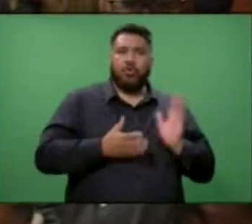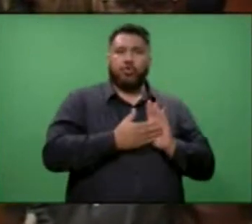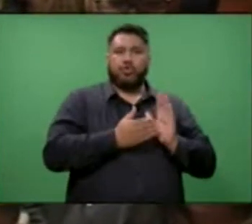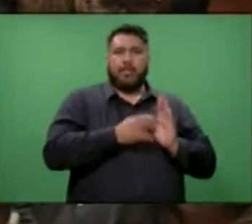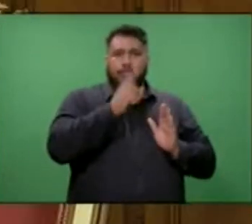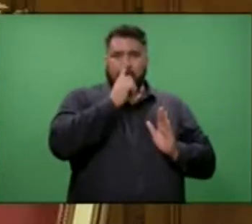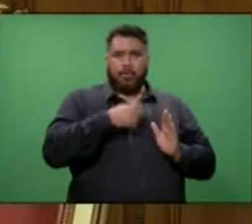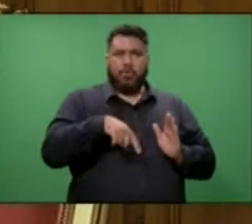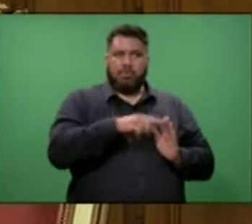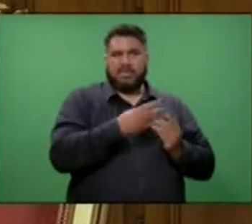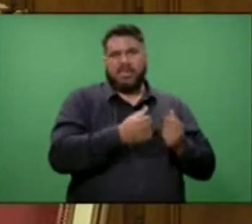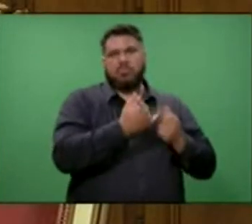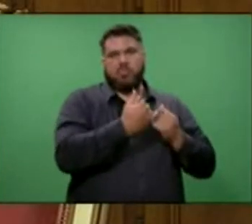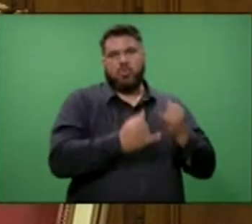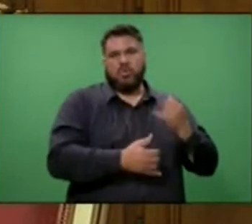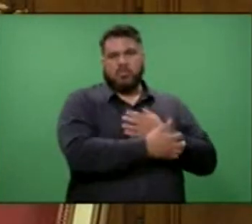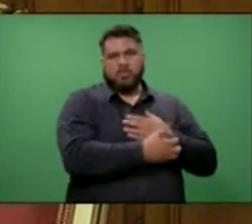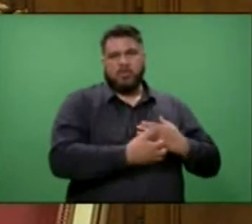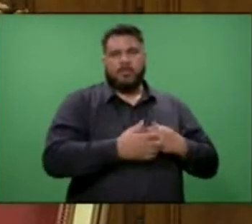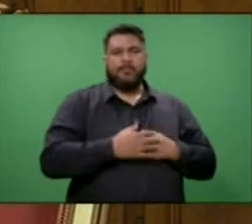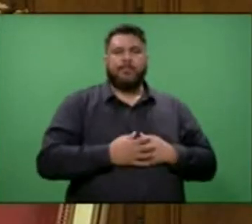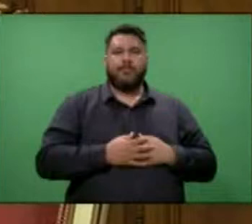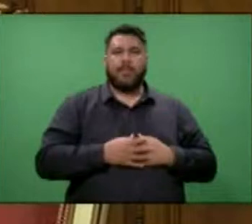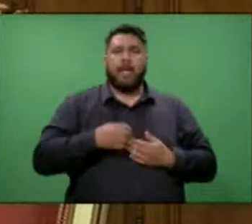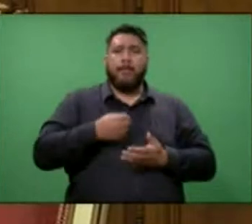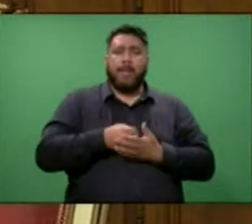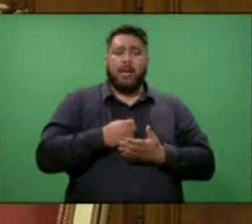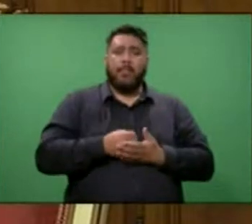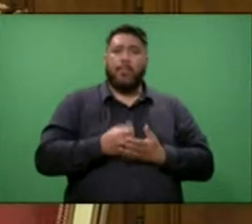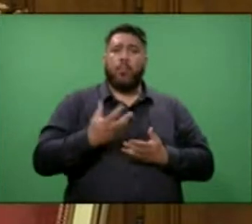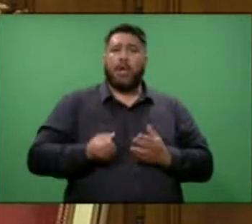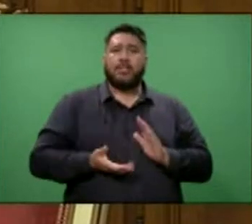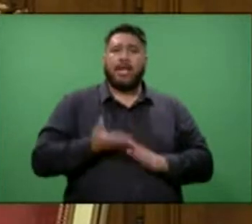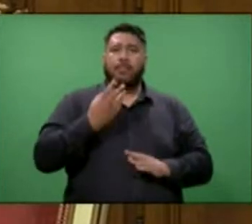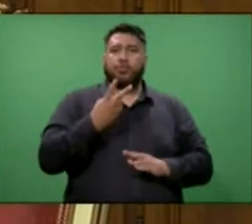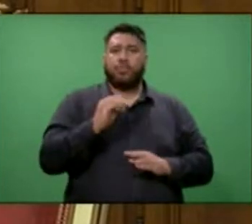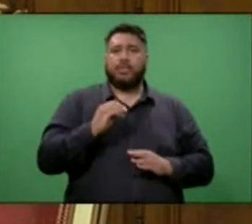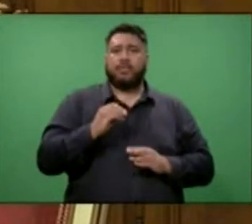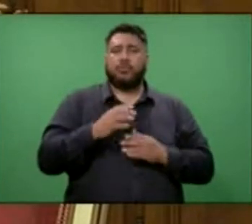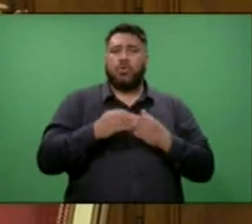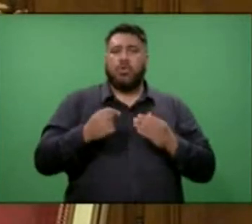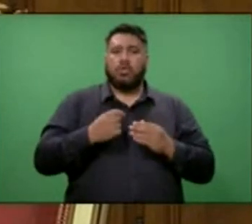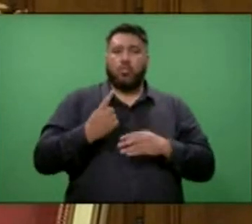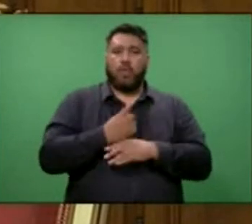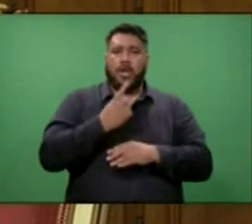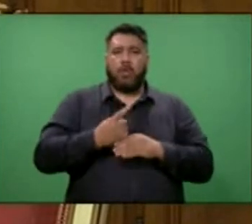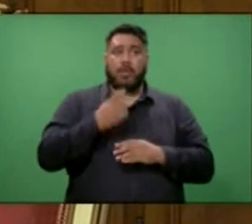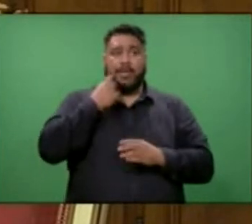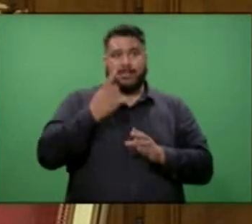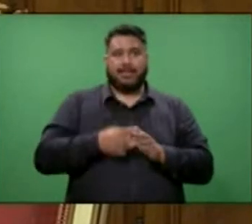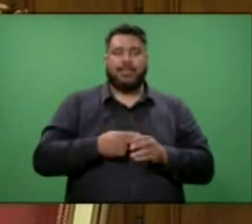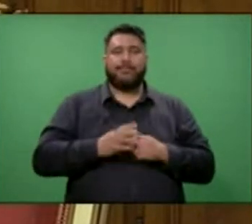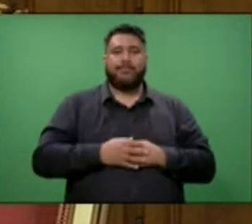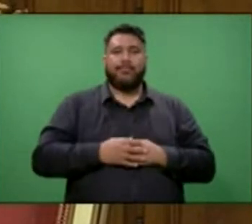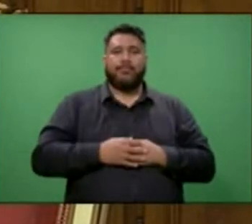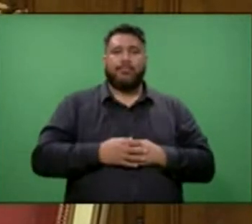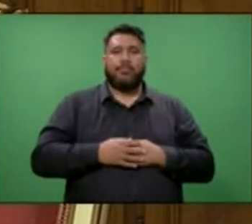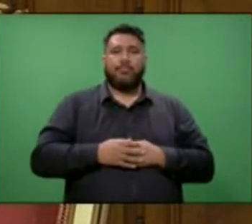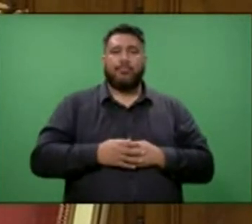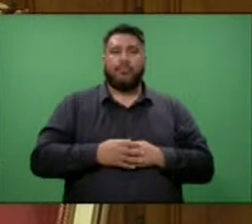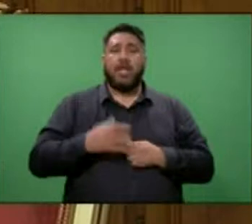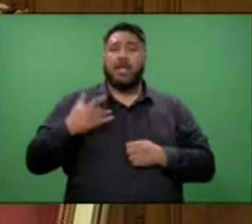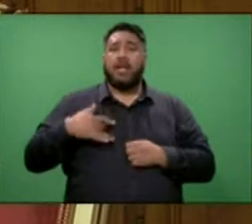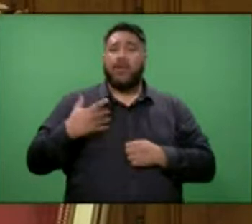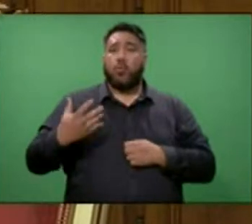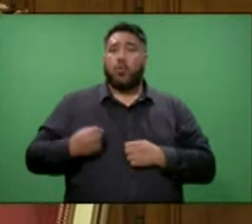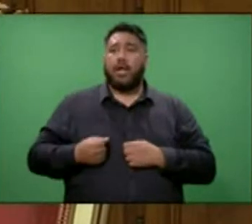least. It will increase the minimum wage to $20 per hour next year, extend living wage guarantees to